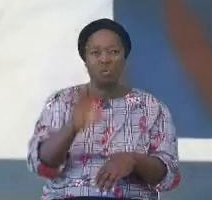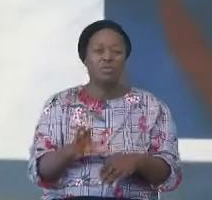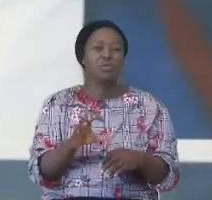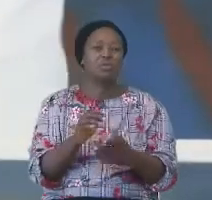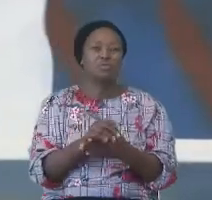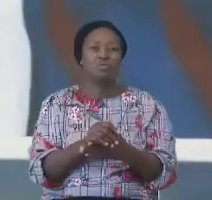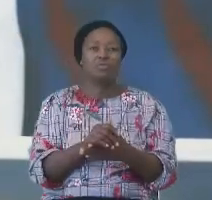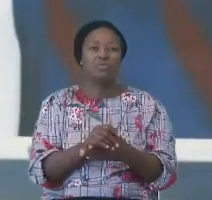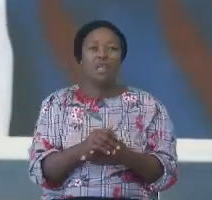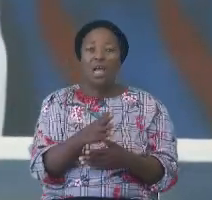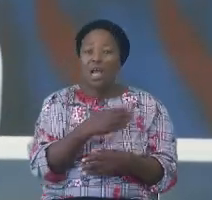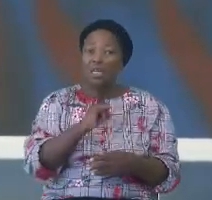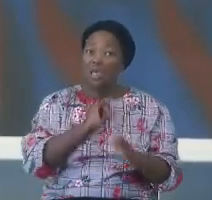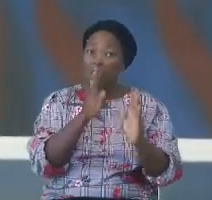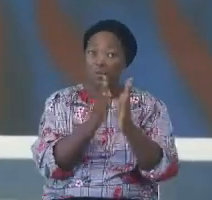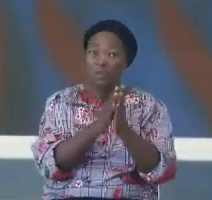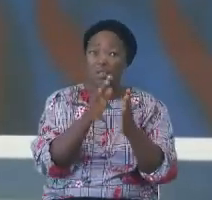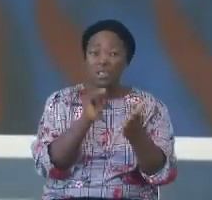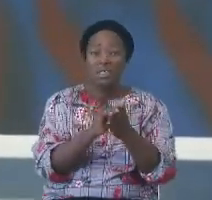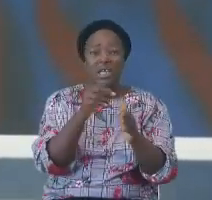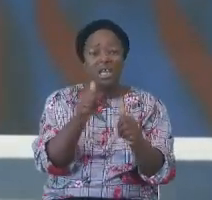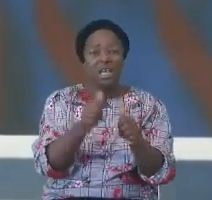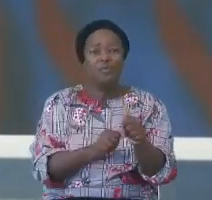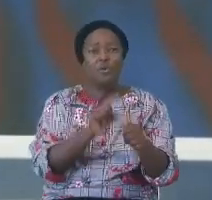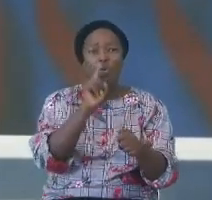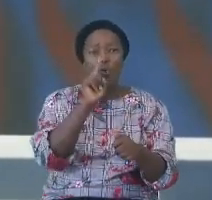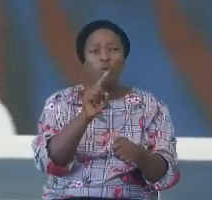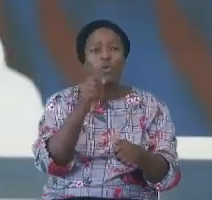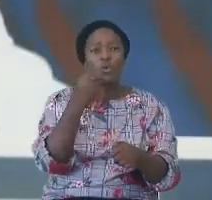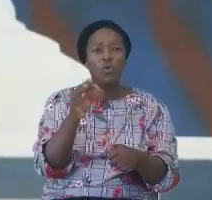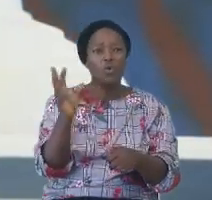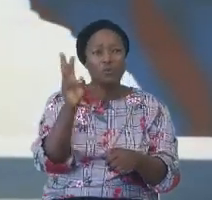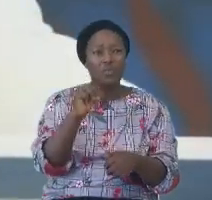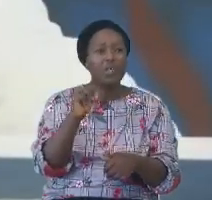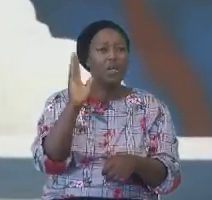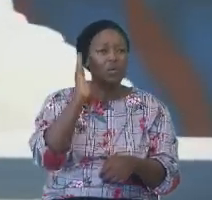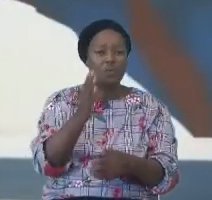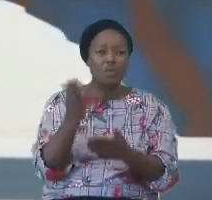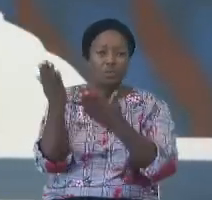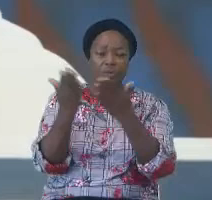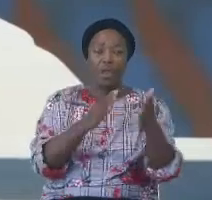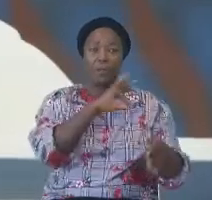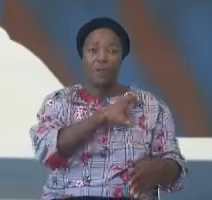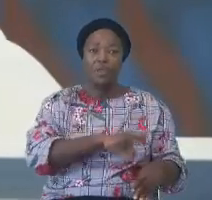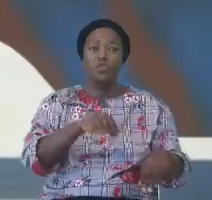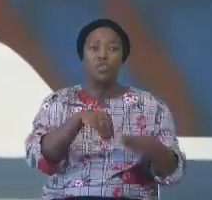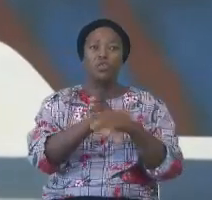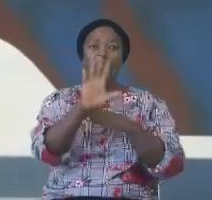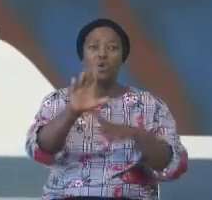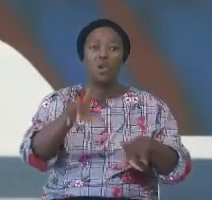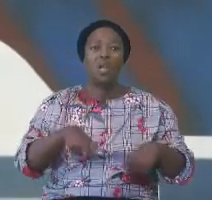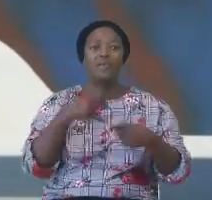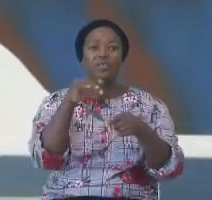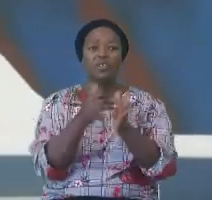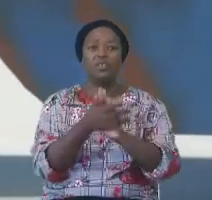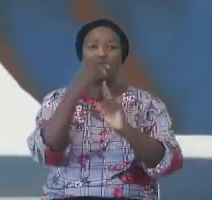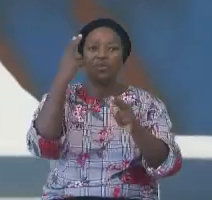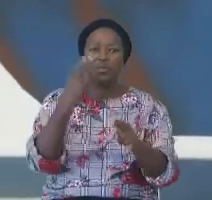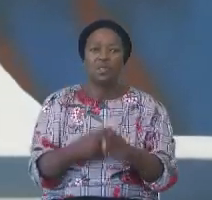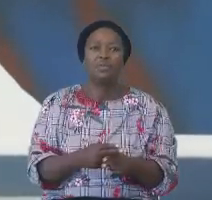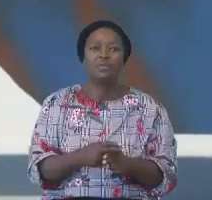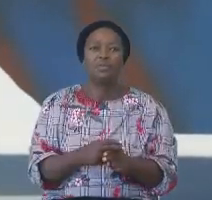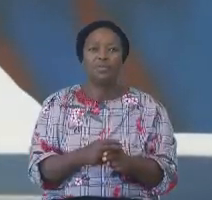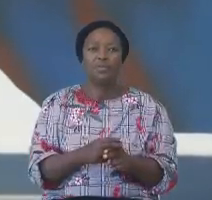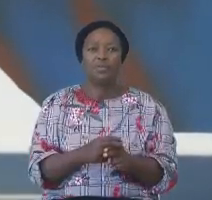christ on the cross we are considering today and i pray every one of them will